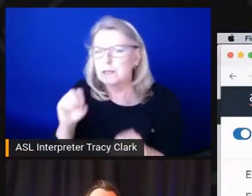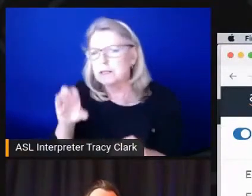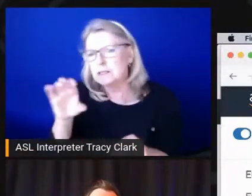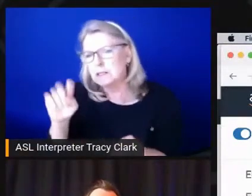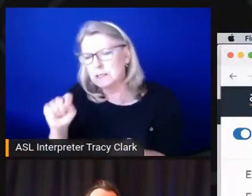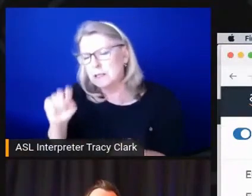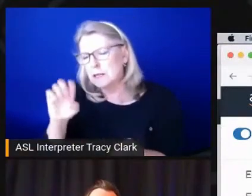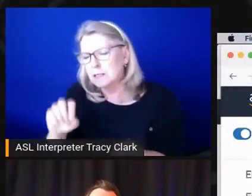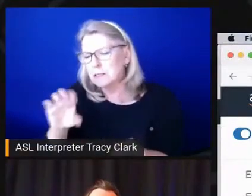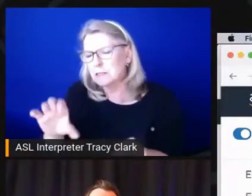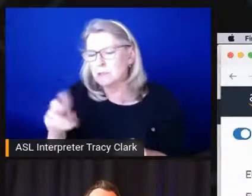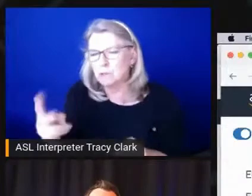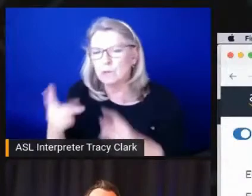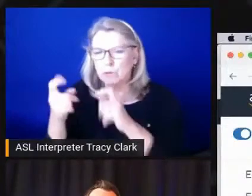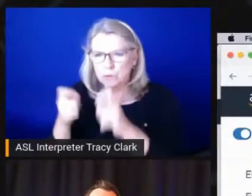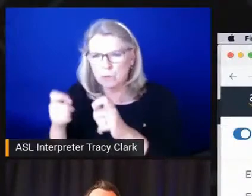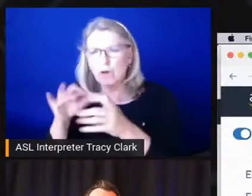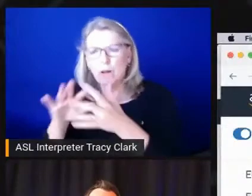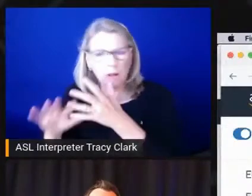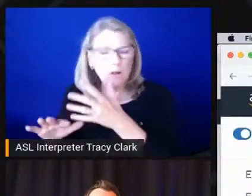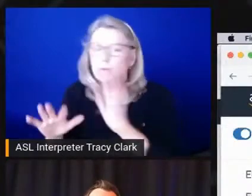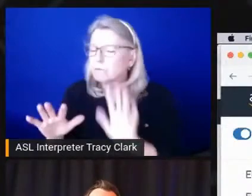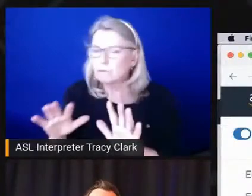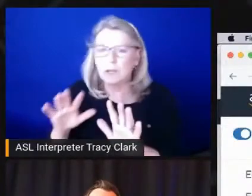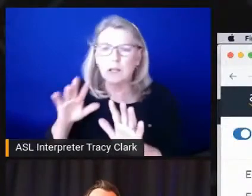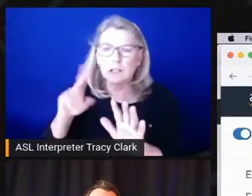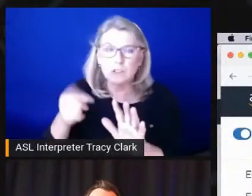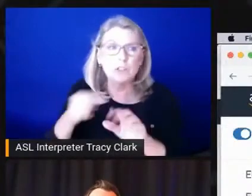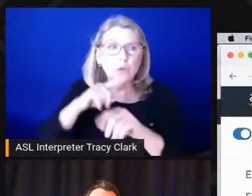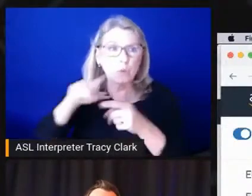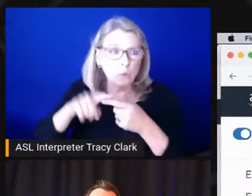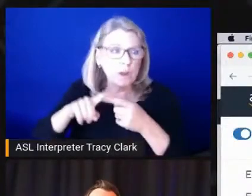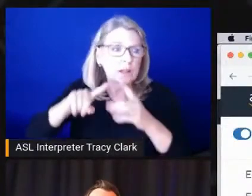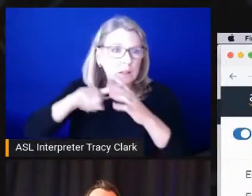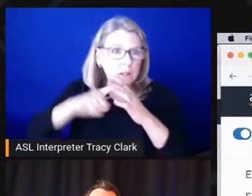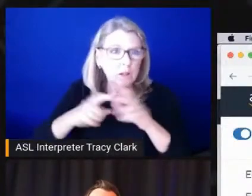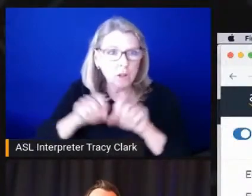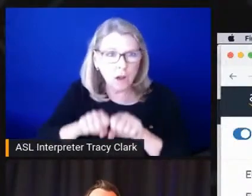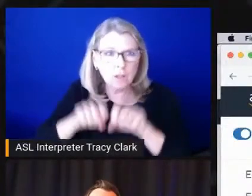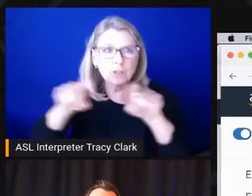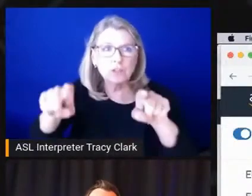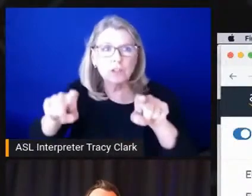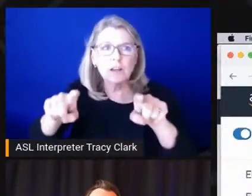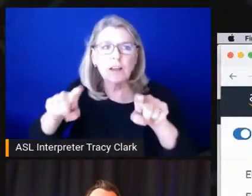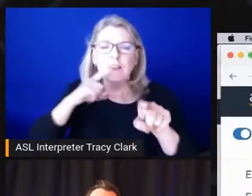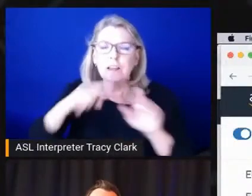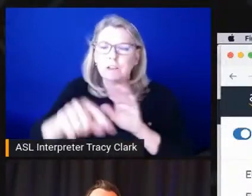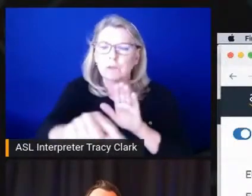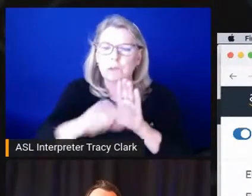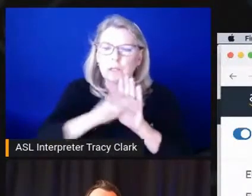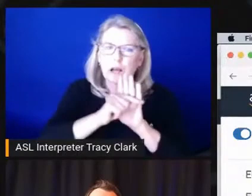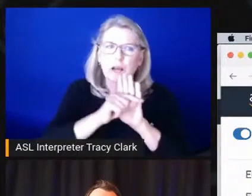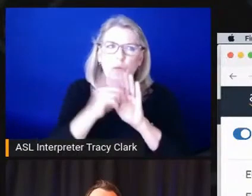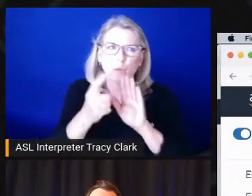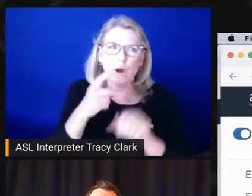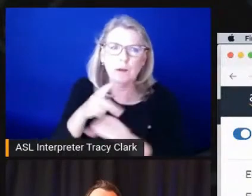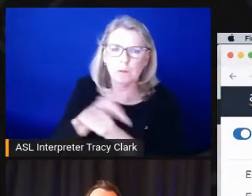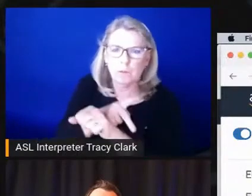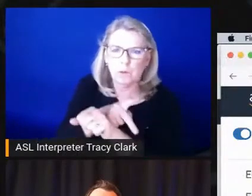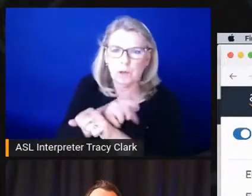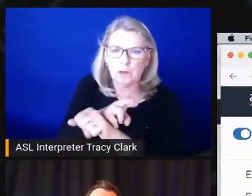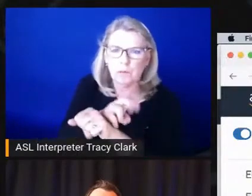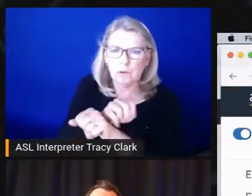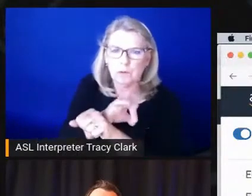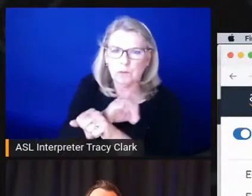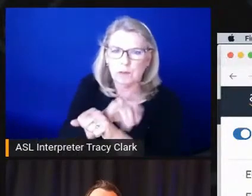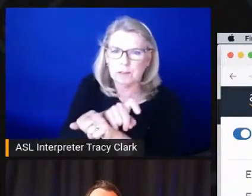calls. It's just at the launch time we do assign one prefix. So this is the IPv6 prefix assigned to the primary